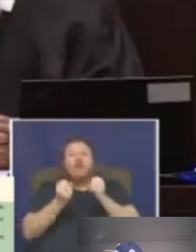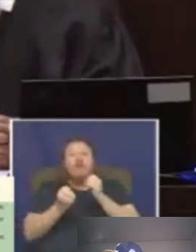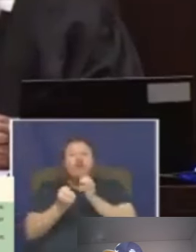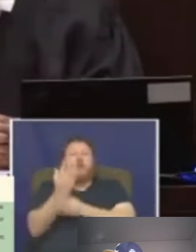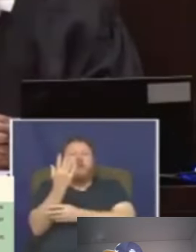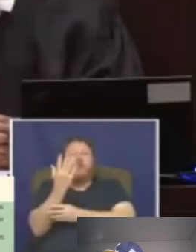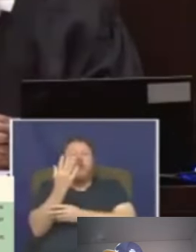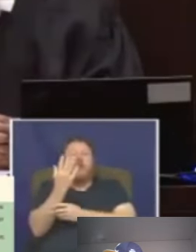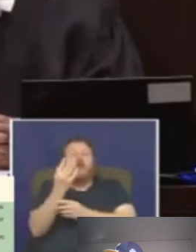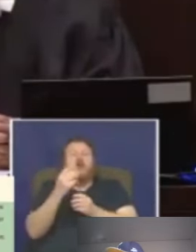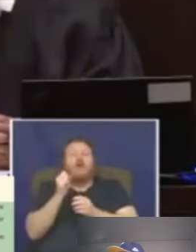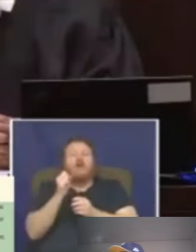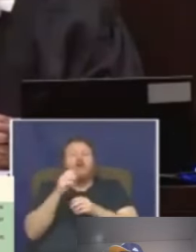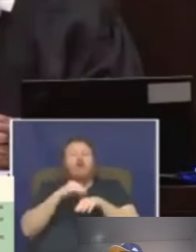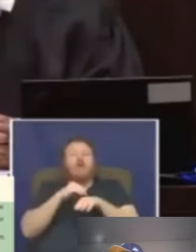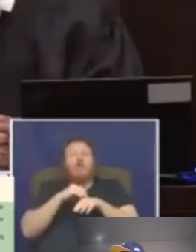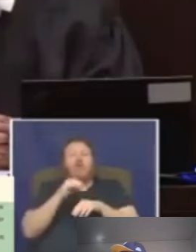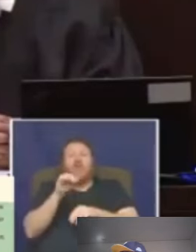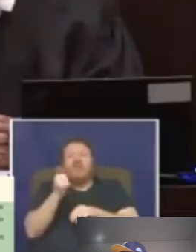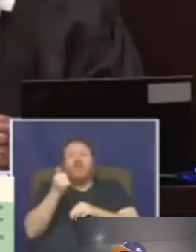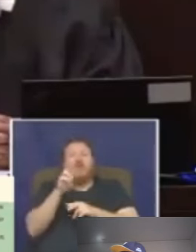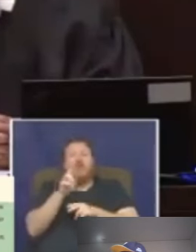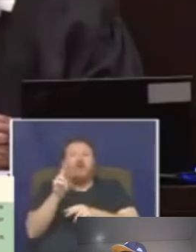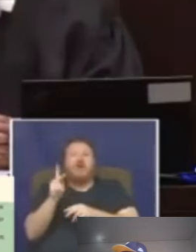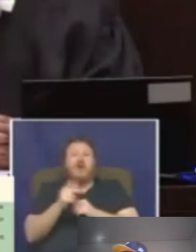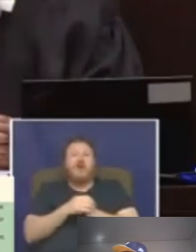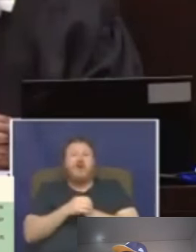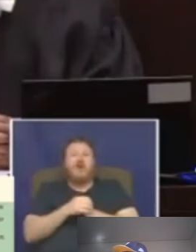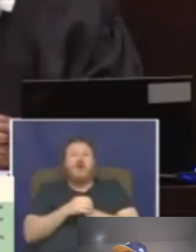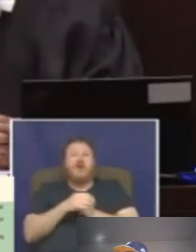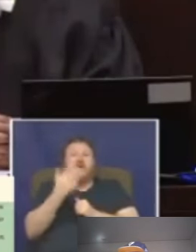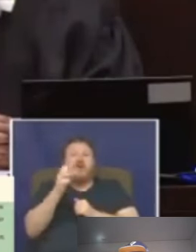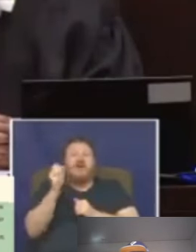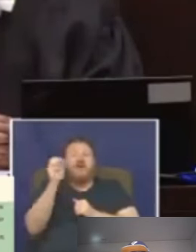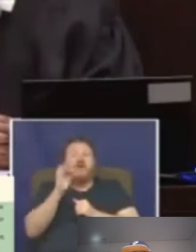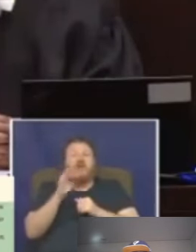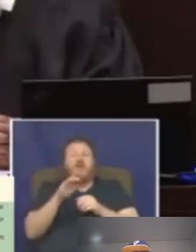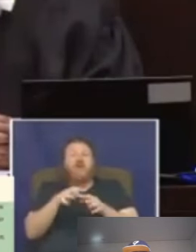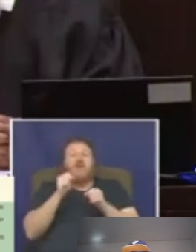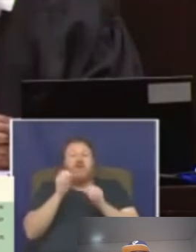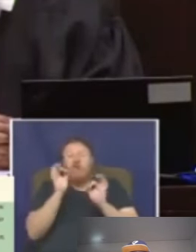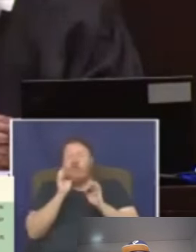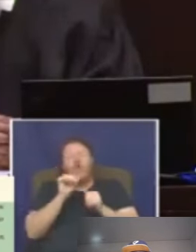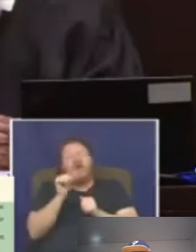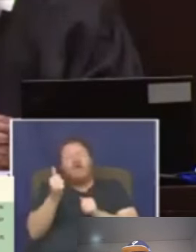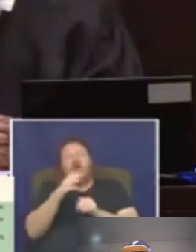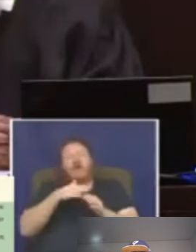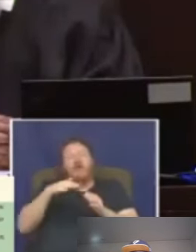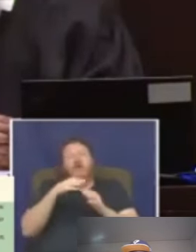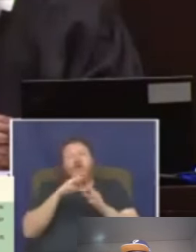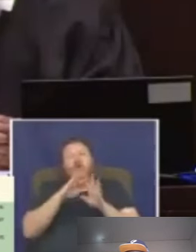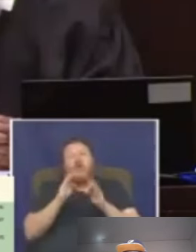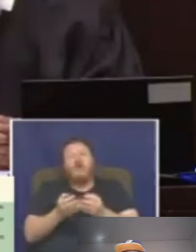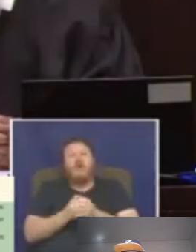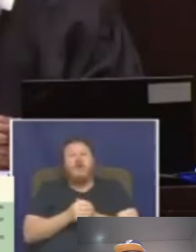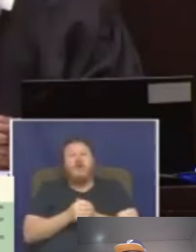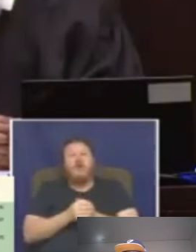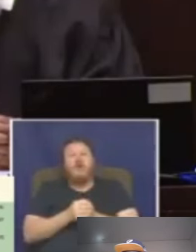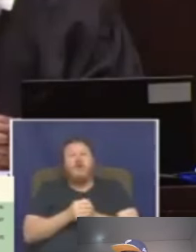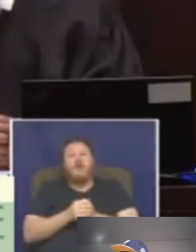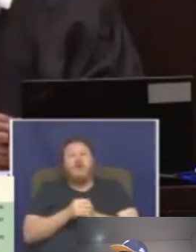entire United Kingdom, 2,000 species, of which 90 of them are found nowhere else on planet Earth. This biodiversity